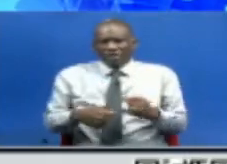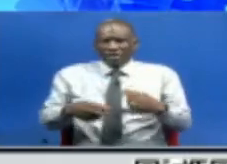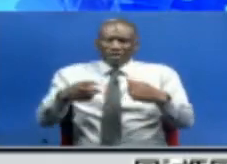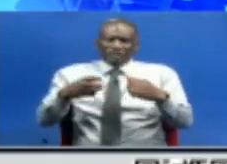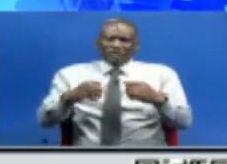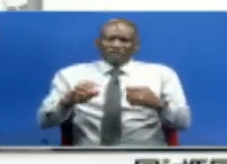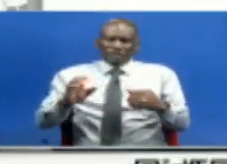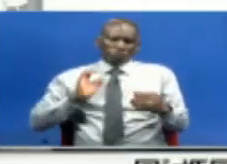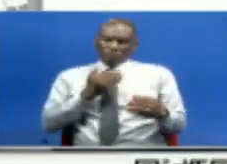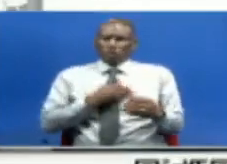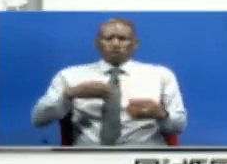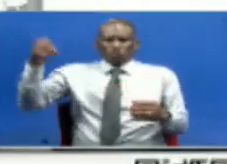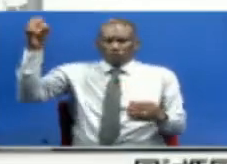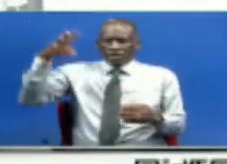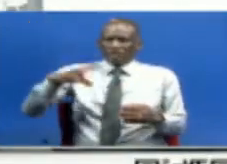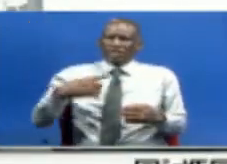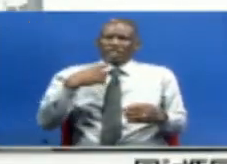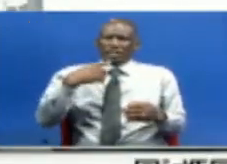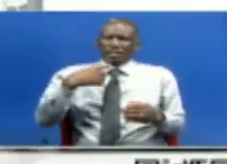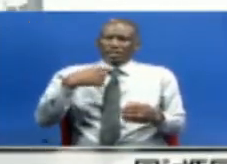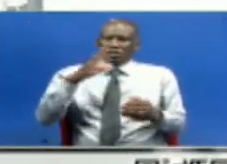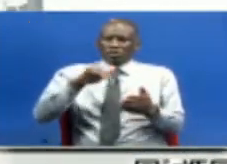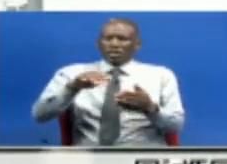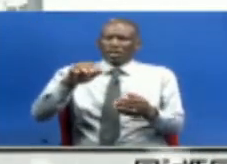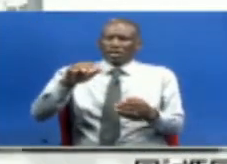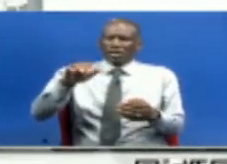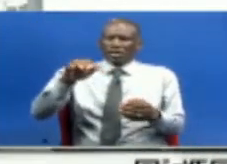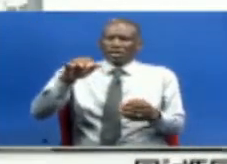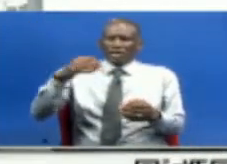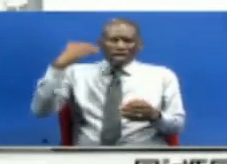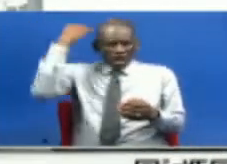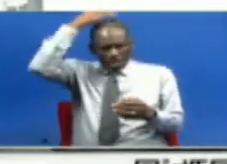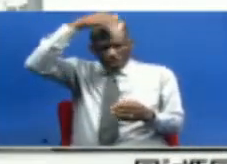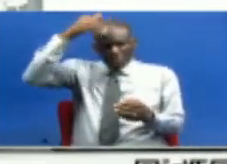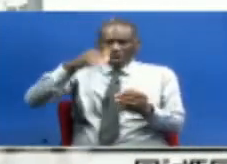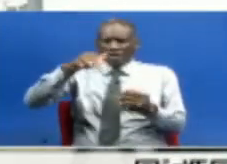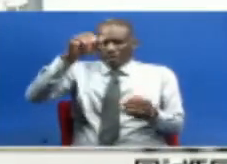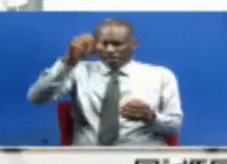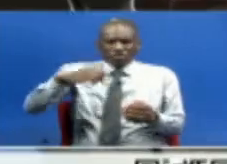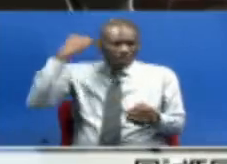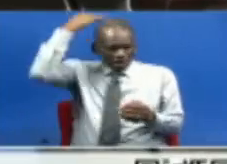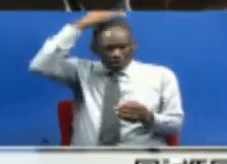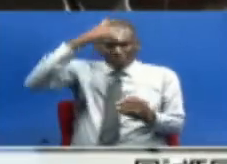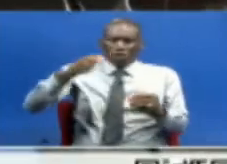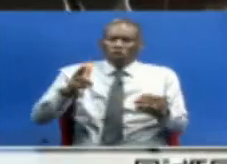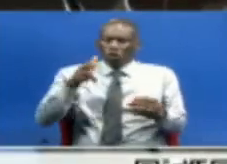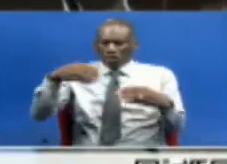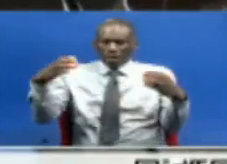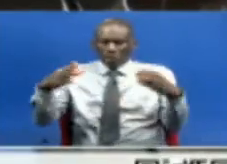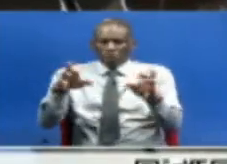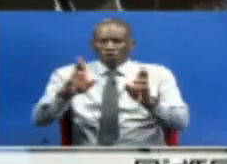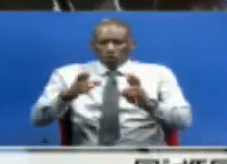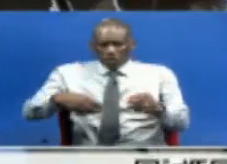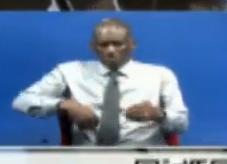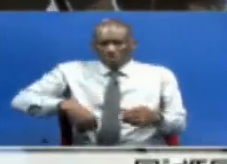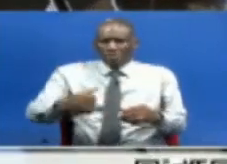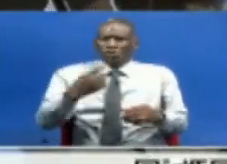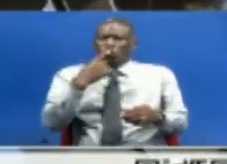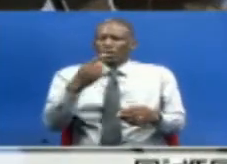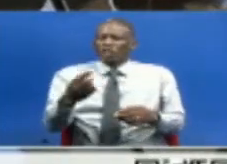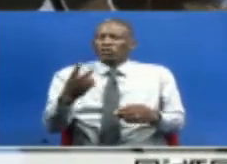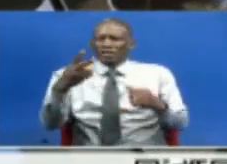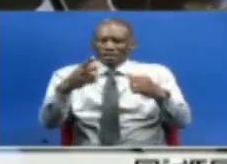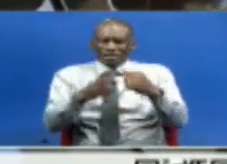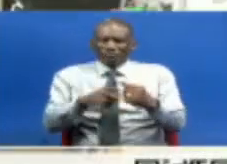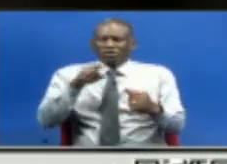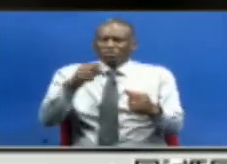on Energy heard that the United Arab Emirates and Saudi Arabia oil companies have already pocketed